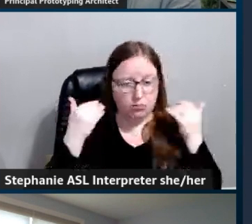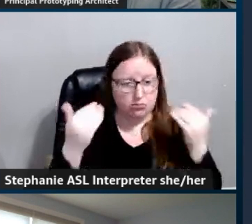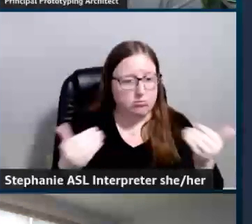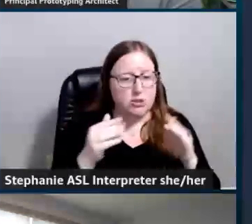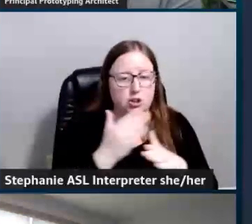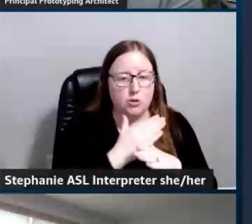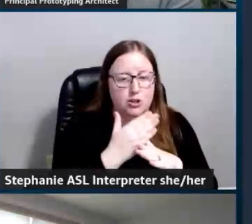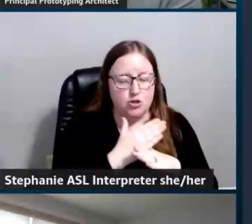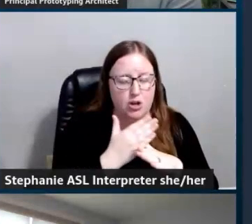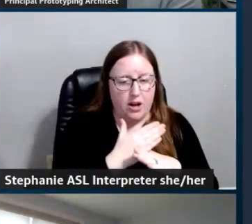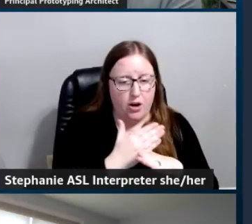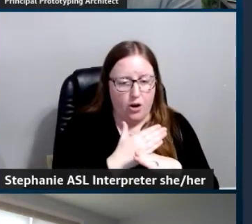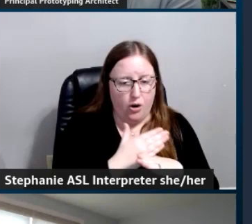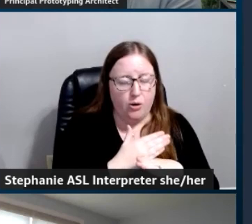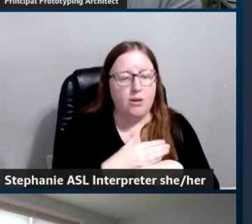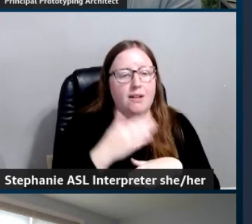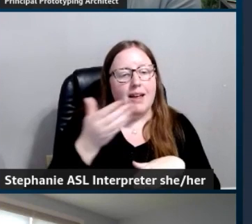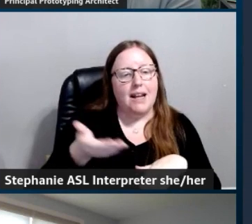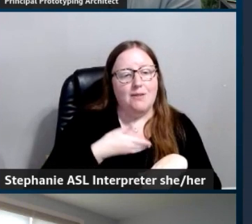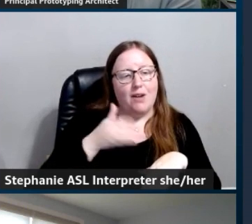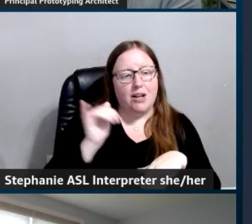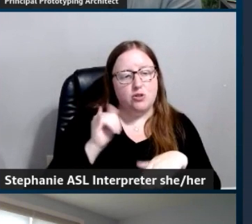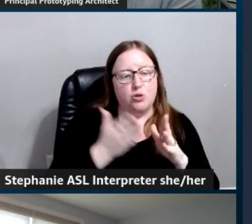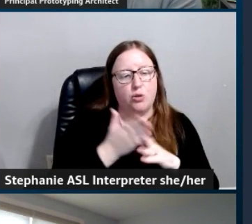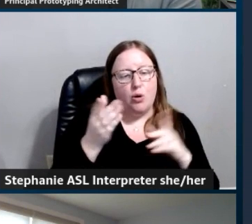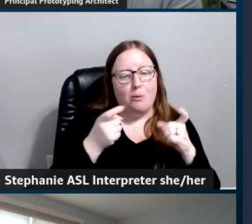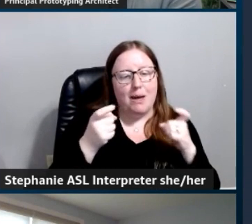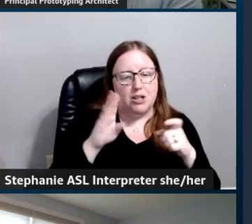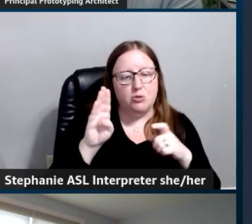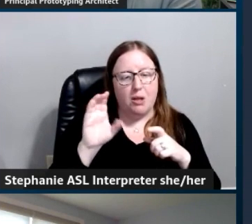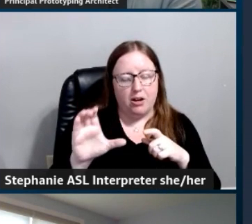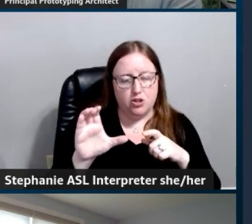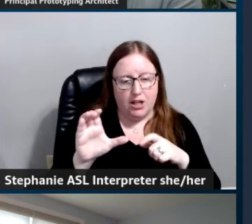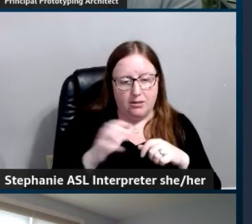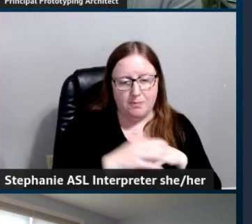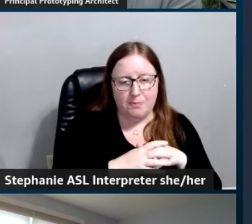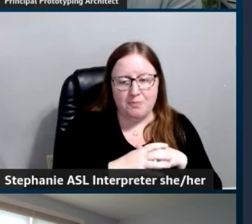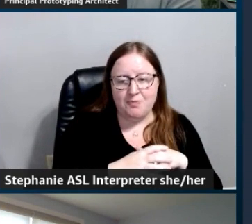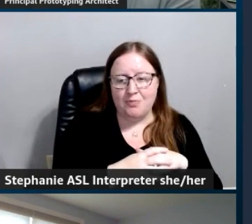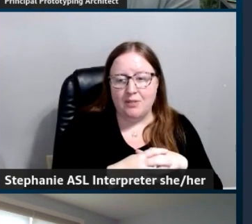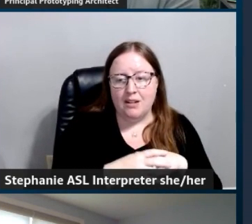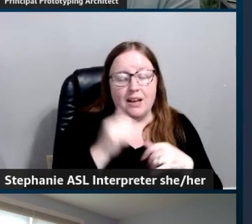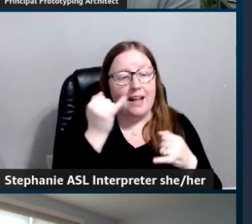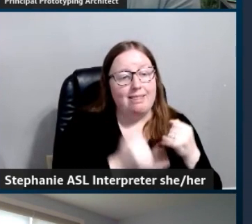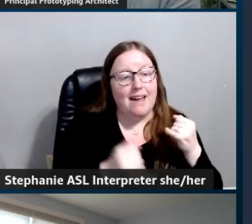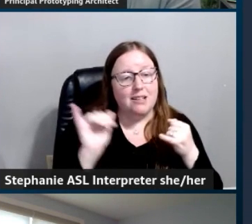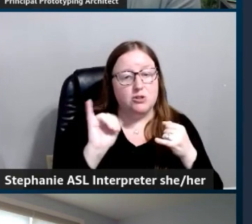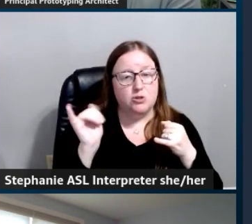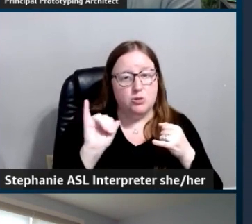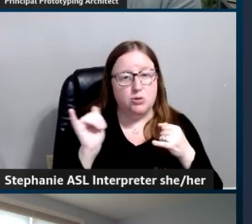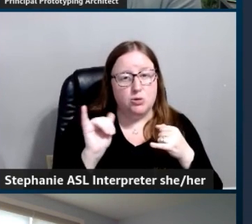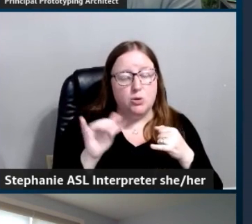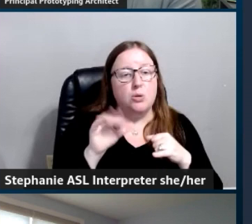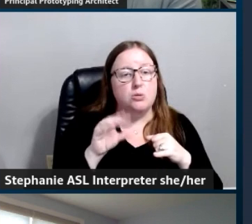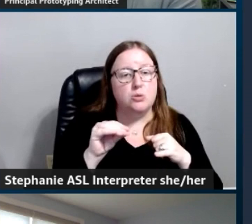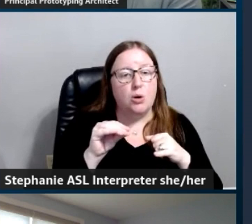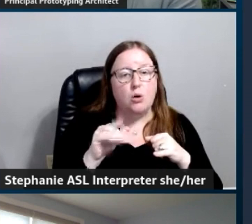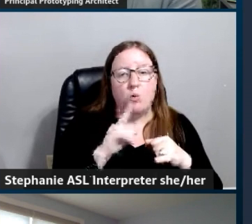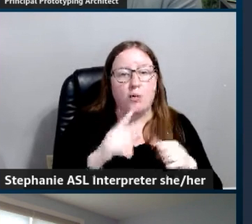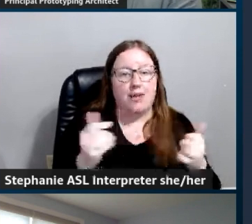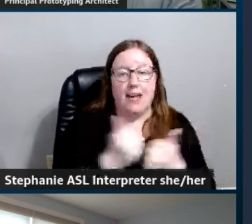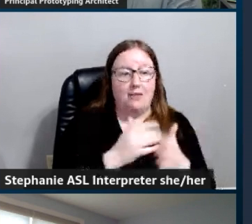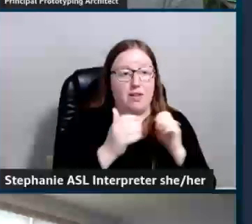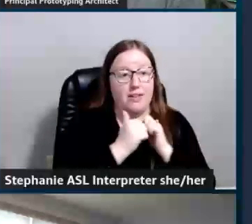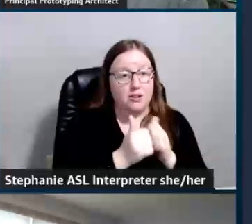share an invite through Managed Blockchain. And the last thing, so putting this all together,